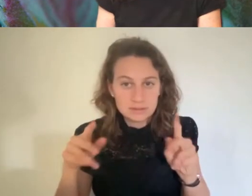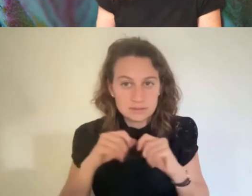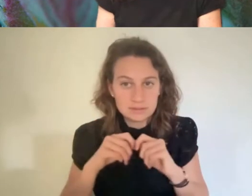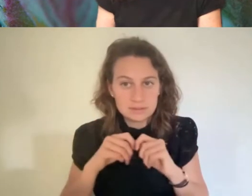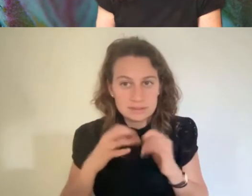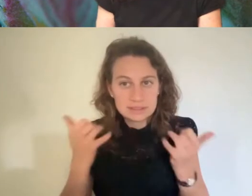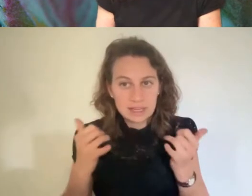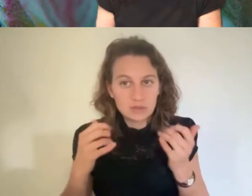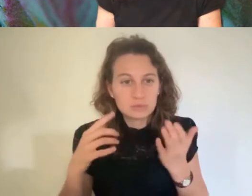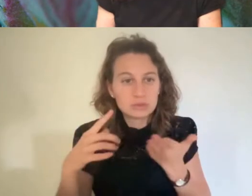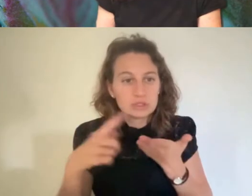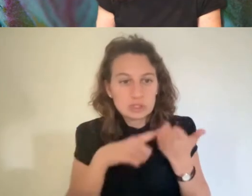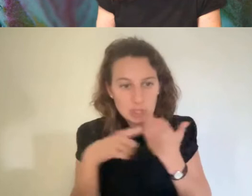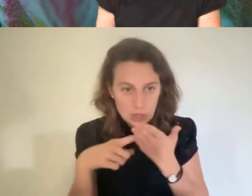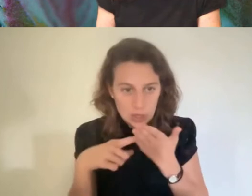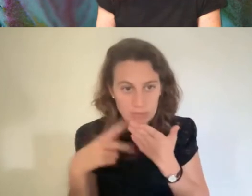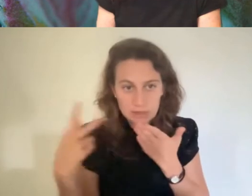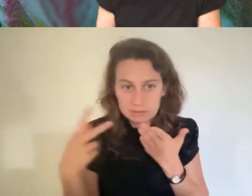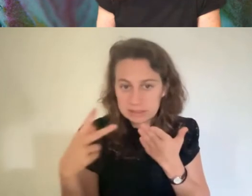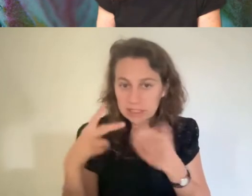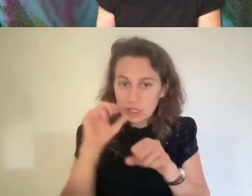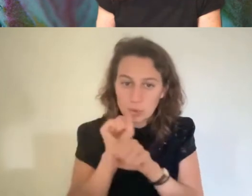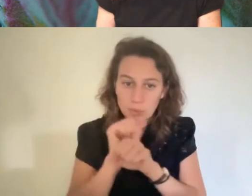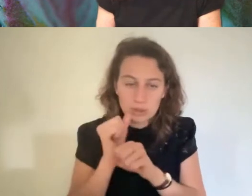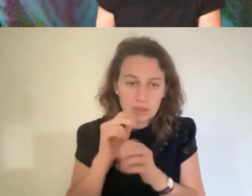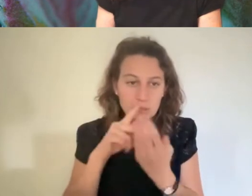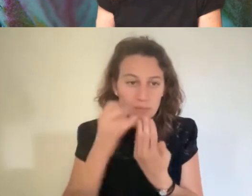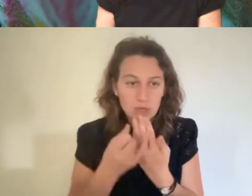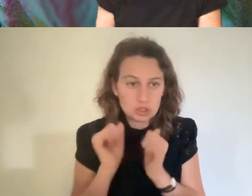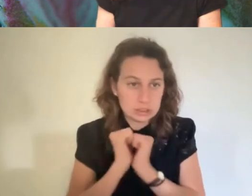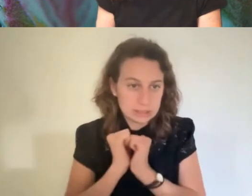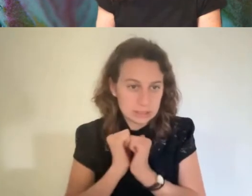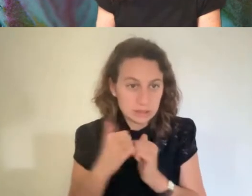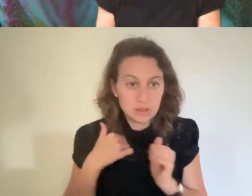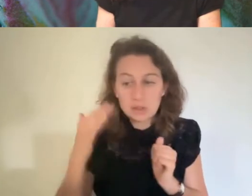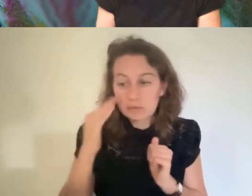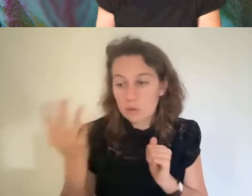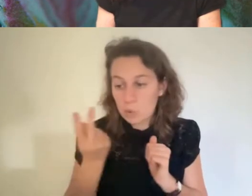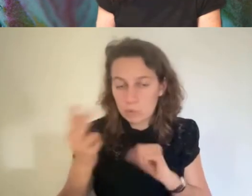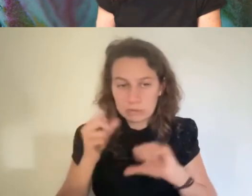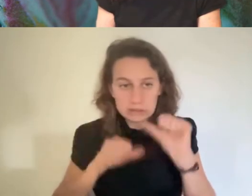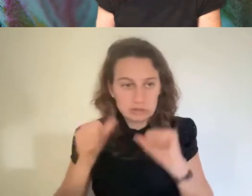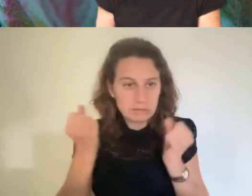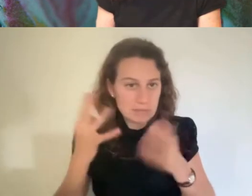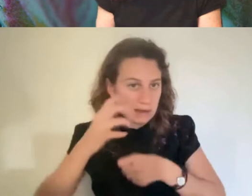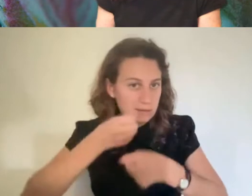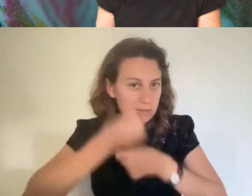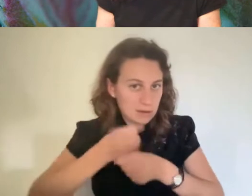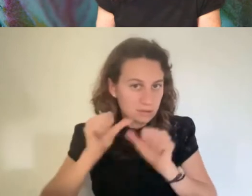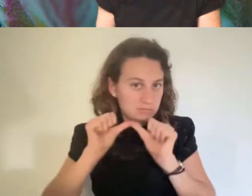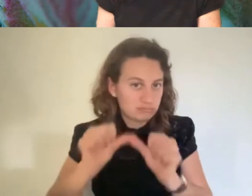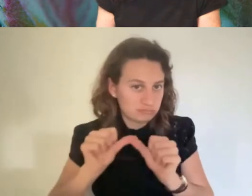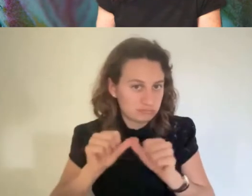talk about how Lorraine and I work on this project together. So Lorraine and I have known each other for years, and we